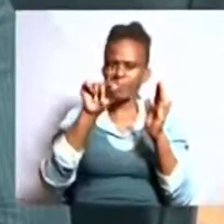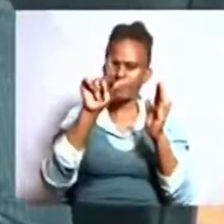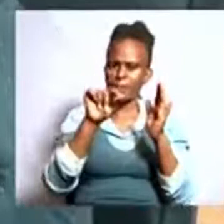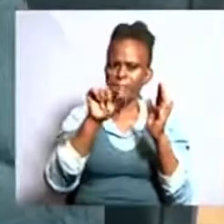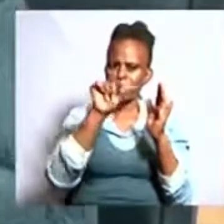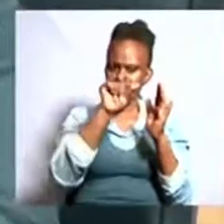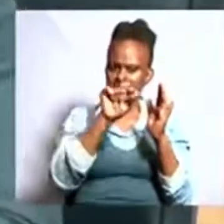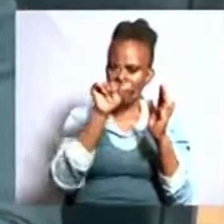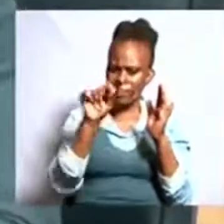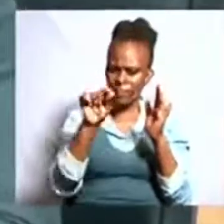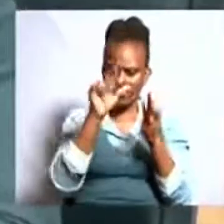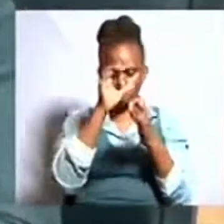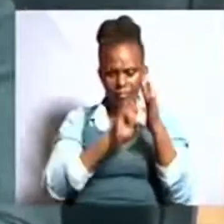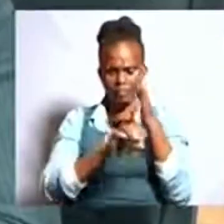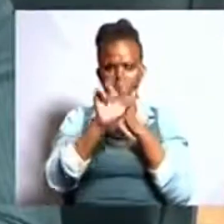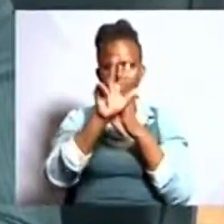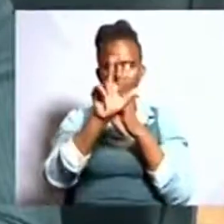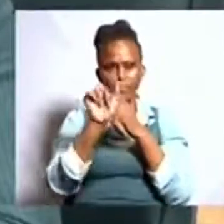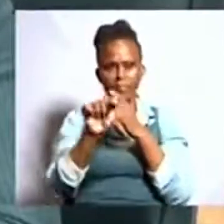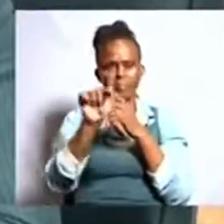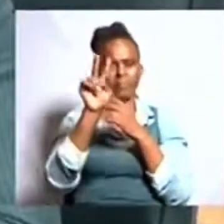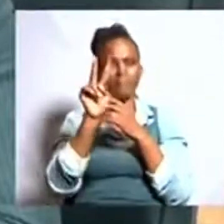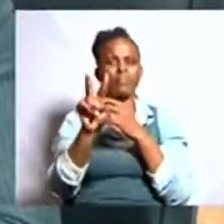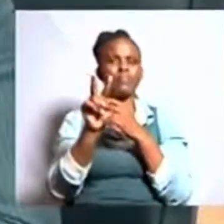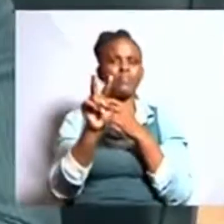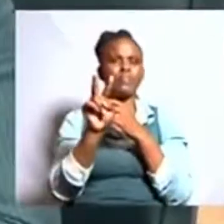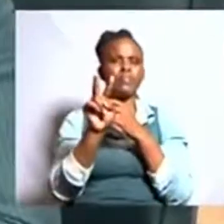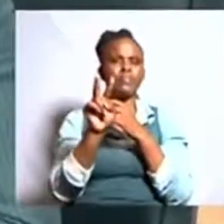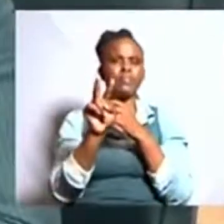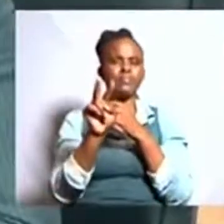2020, clause 3.2?